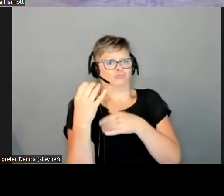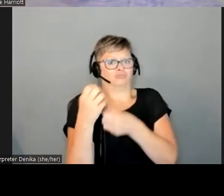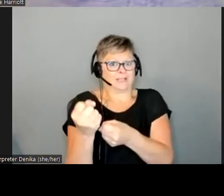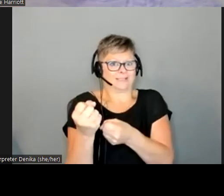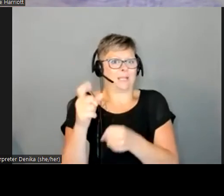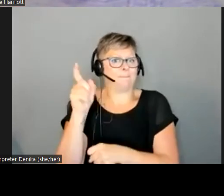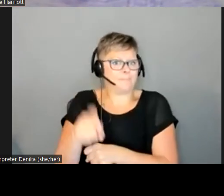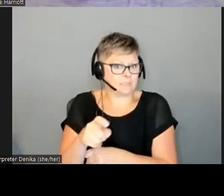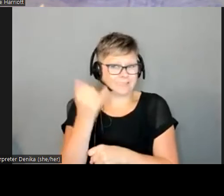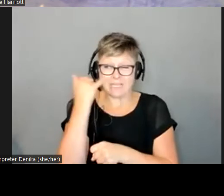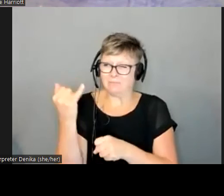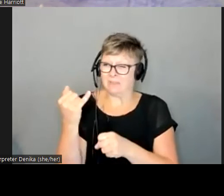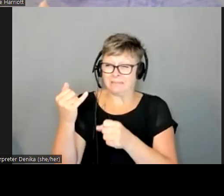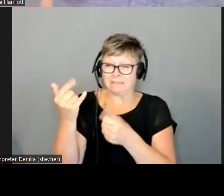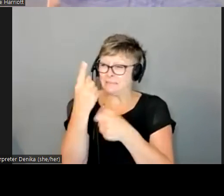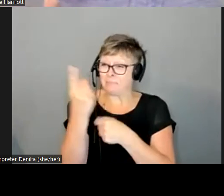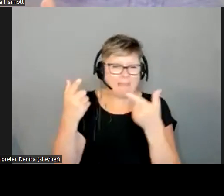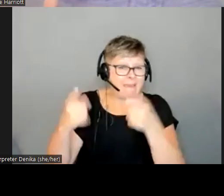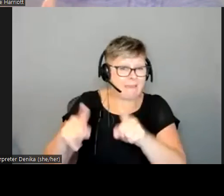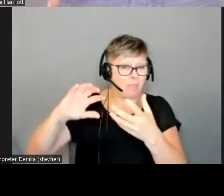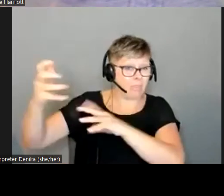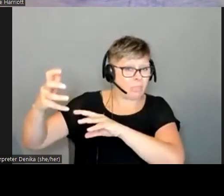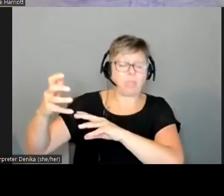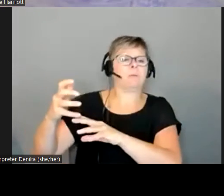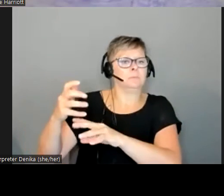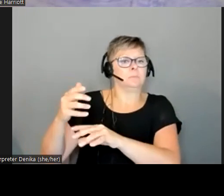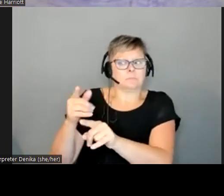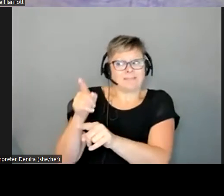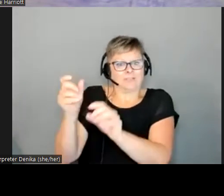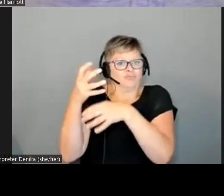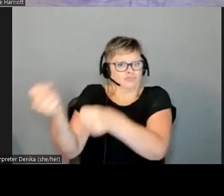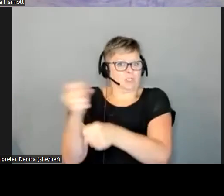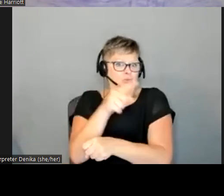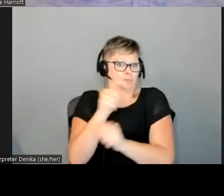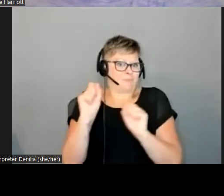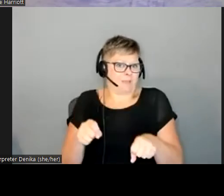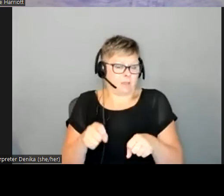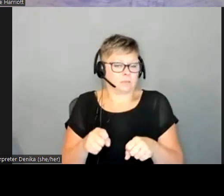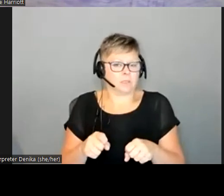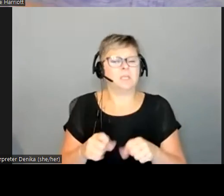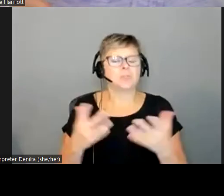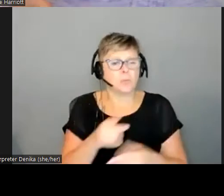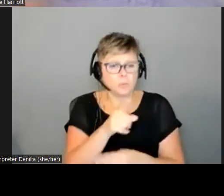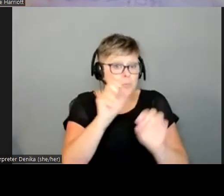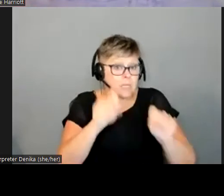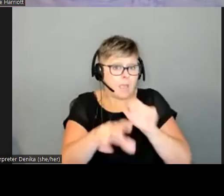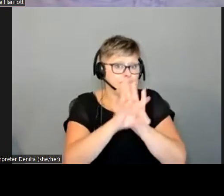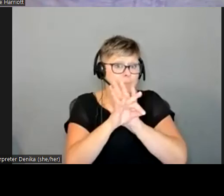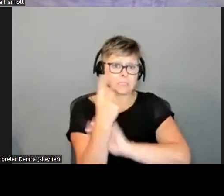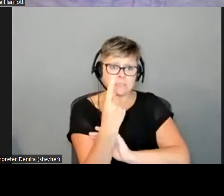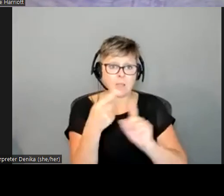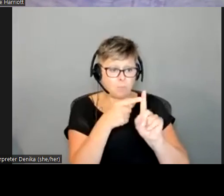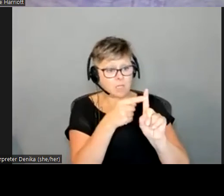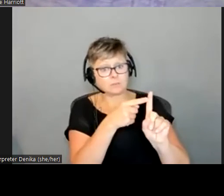as well as we'd like. So yeah, just to piggyback, I think you can assign point people. I don't think it always has to come